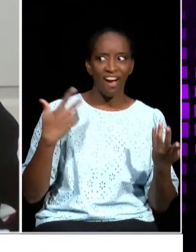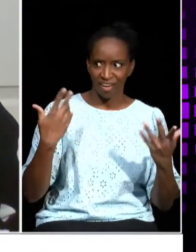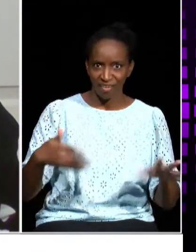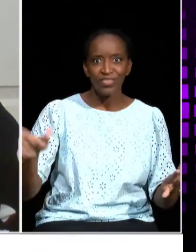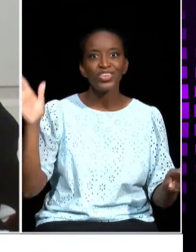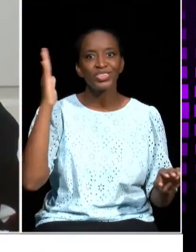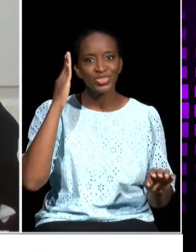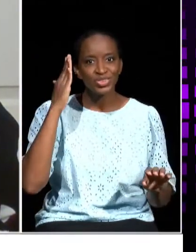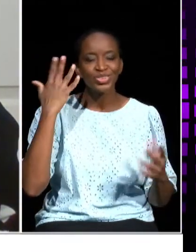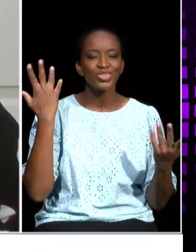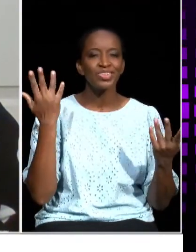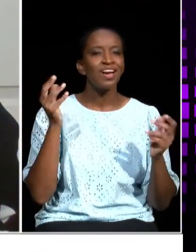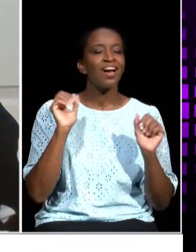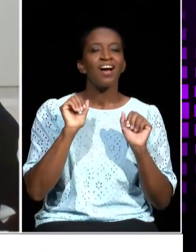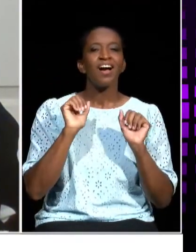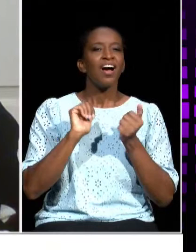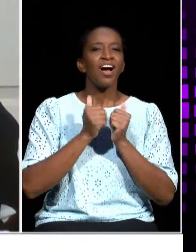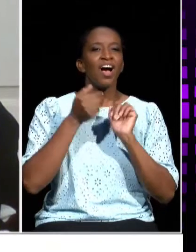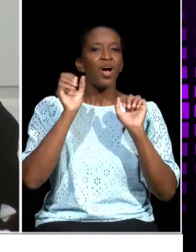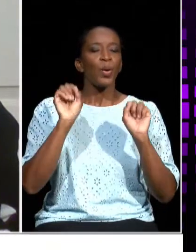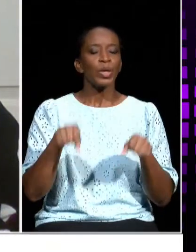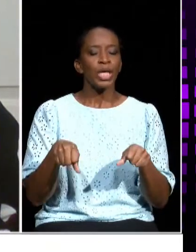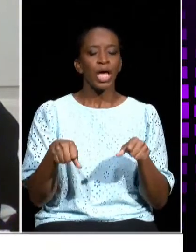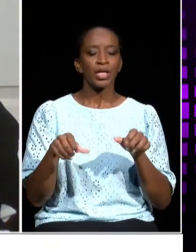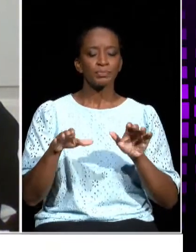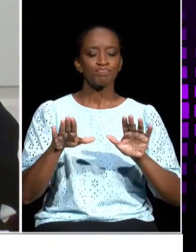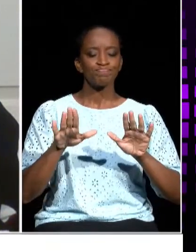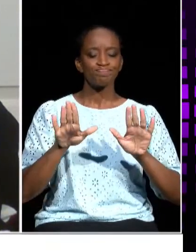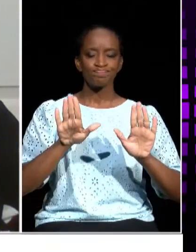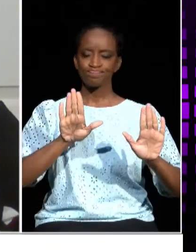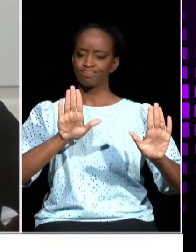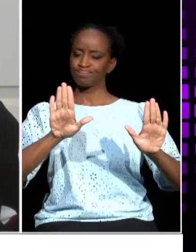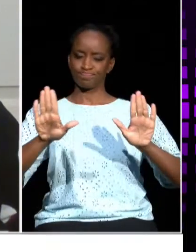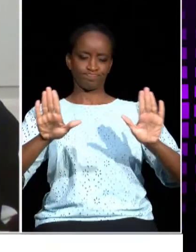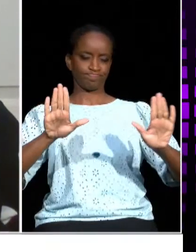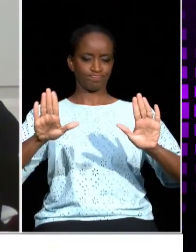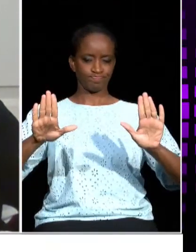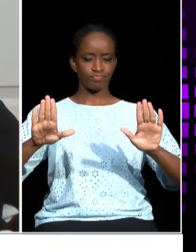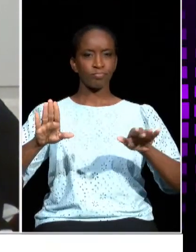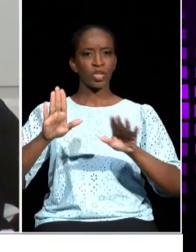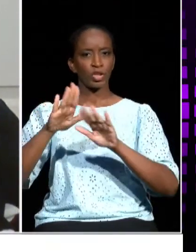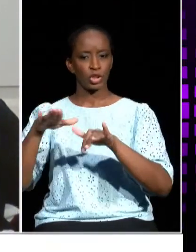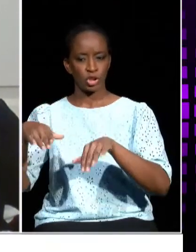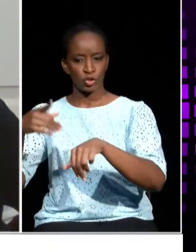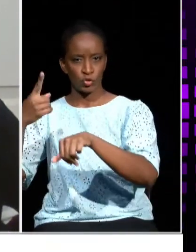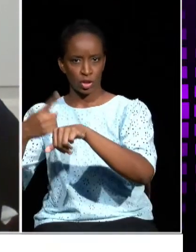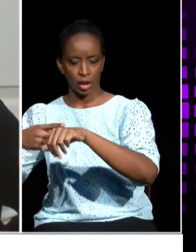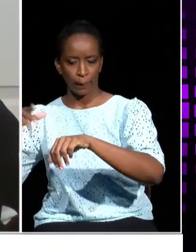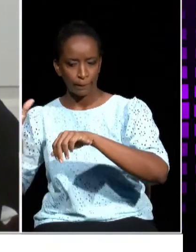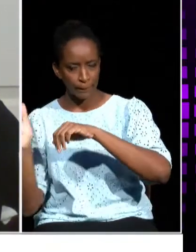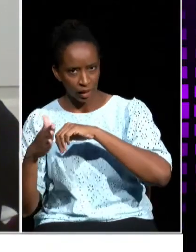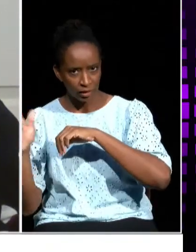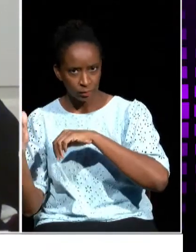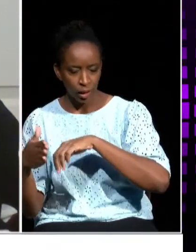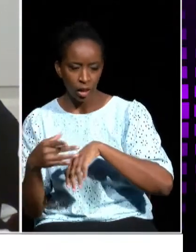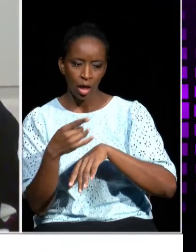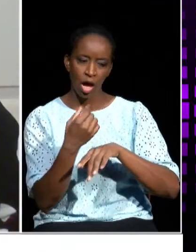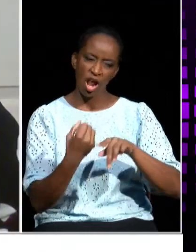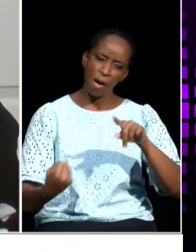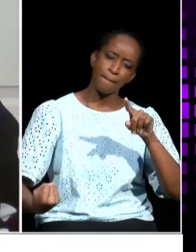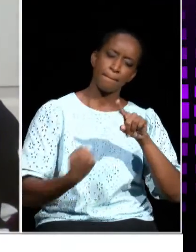corporal punishment and abuse, if there's a difference, if there is a line, and how can we get that person or that young person to understand